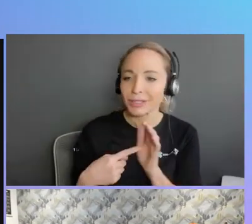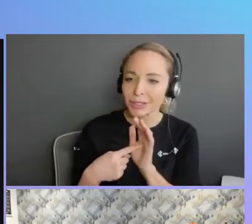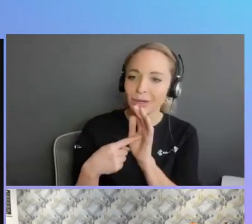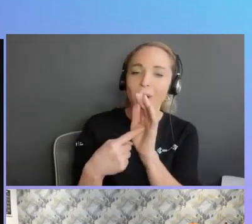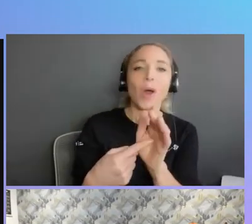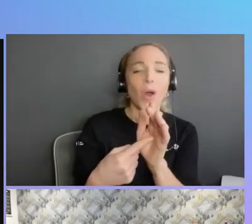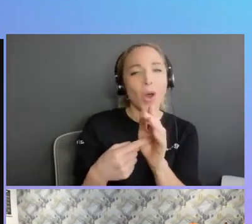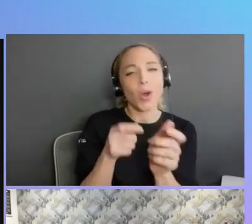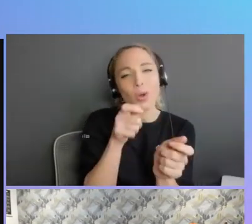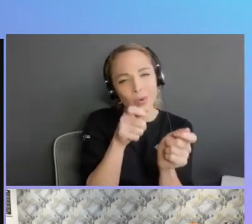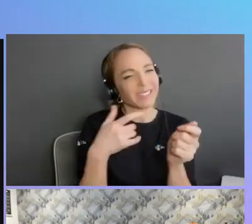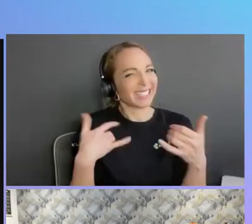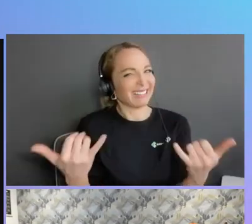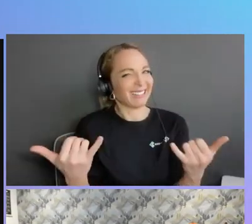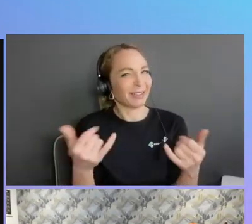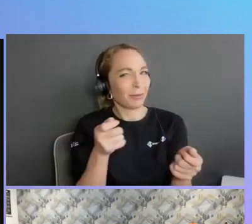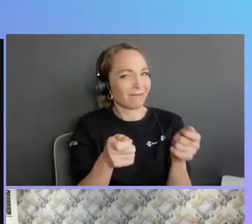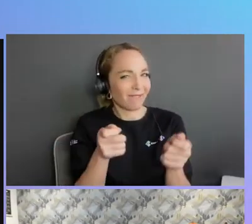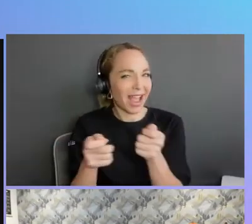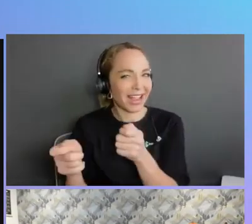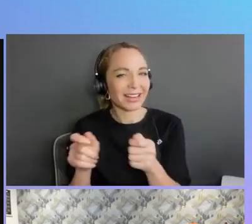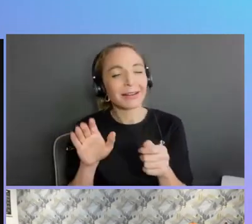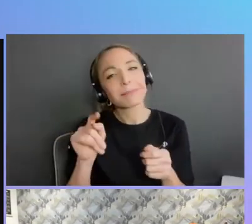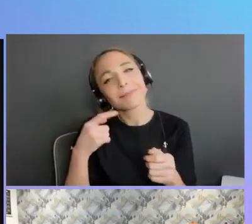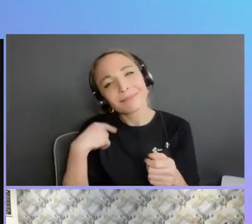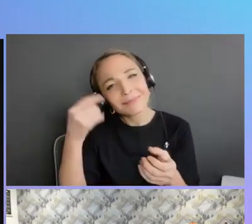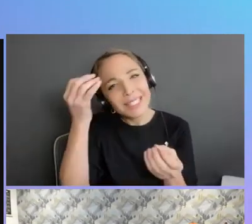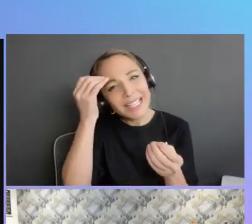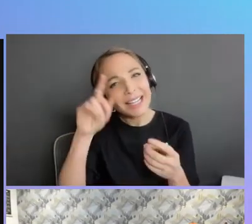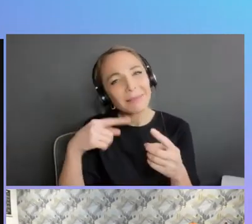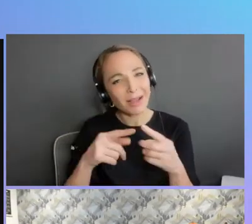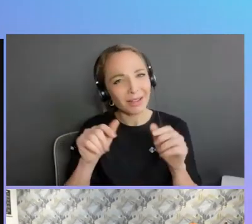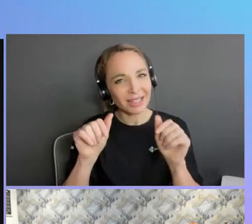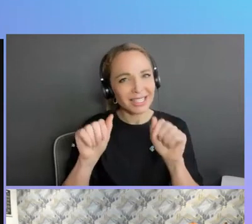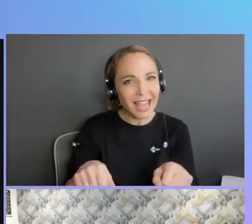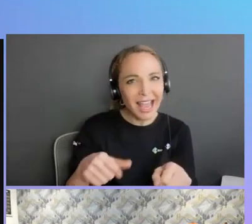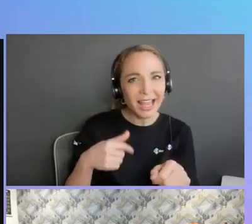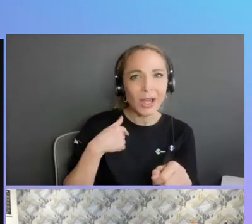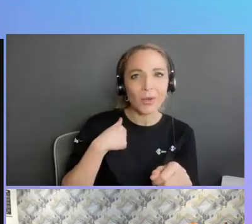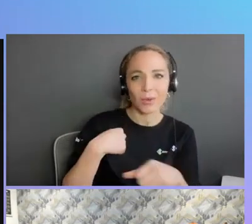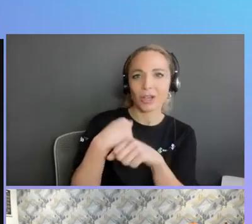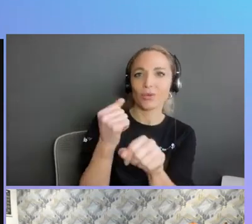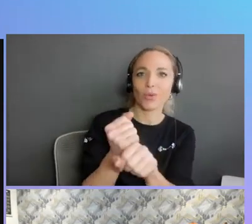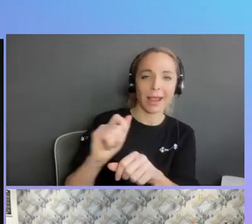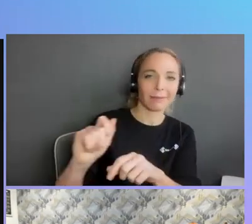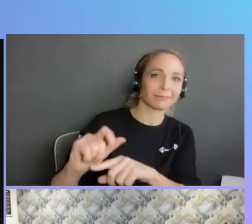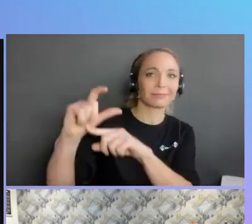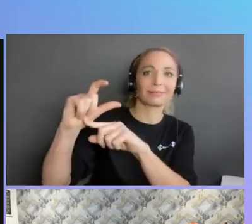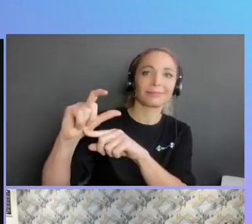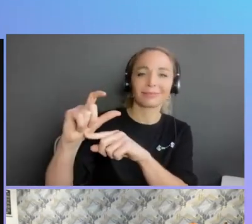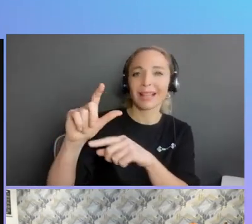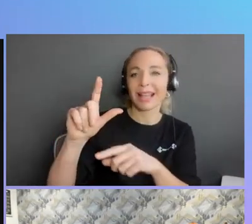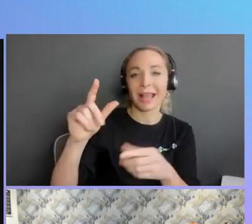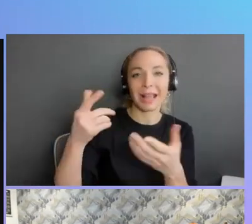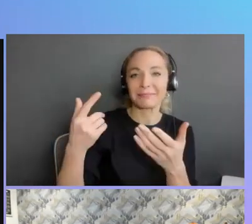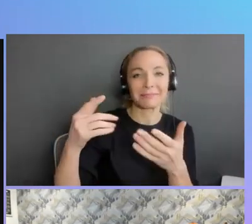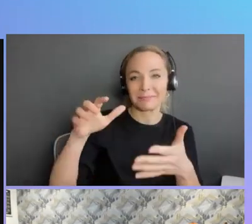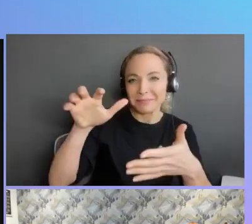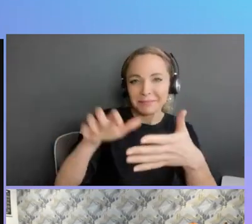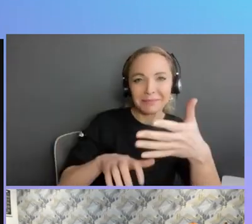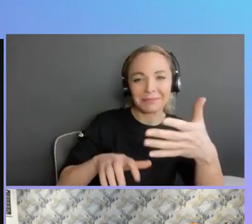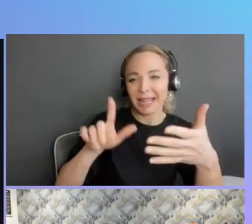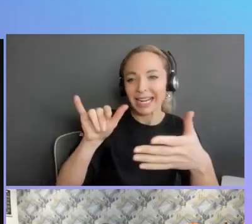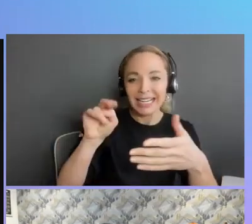but we are thinking, is that a way that we can create some kind of linter that checks for accessibility inside our